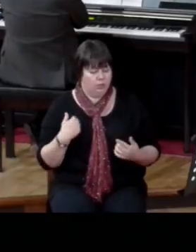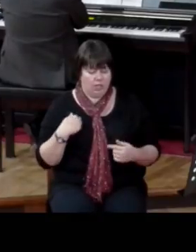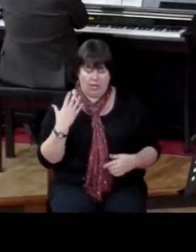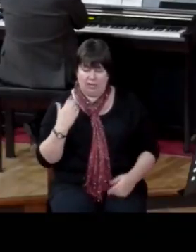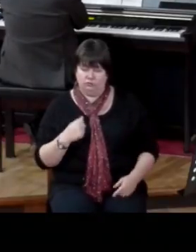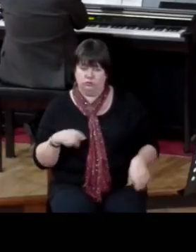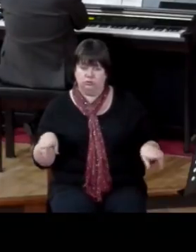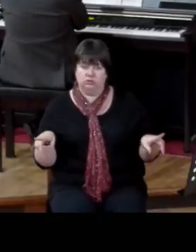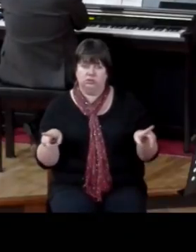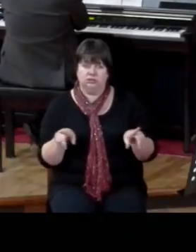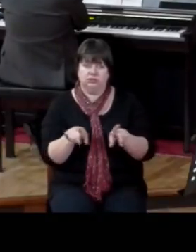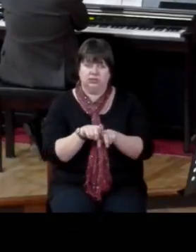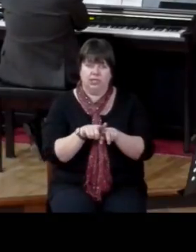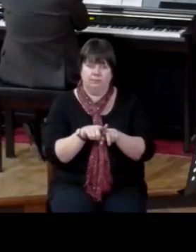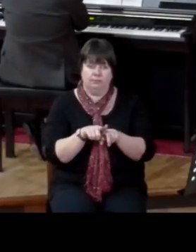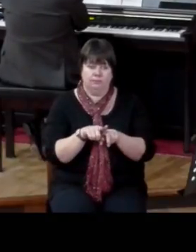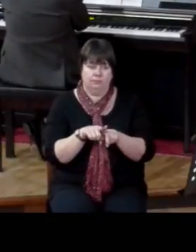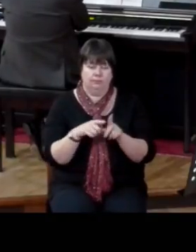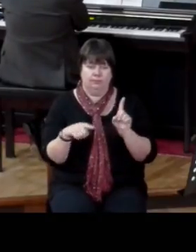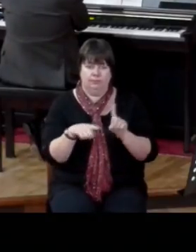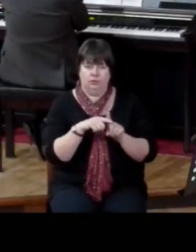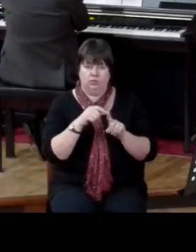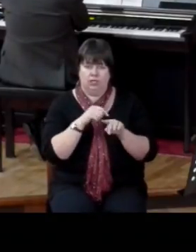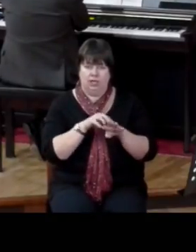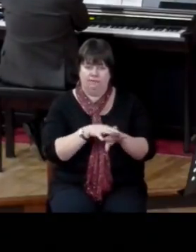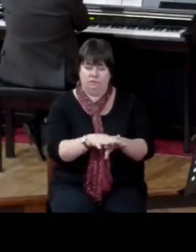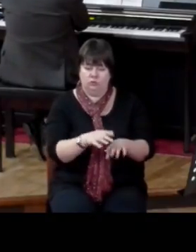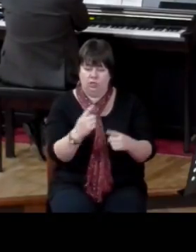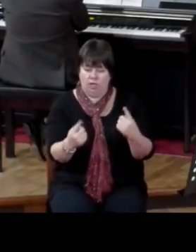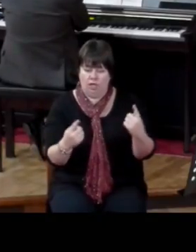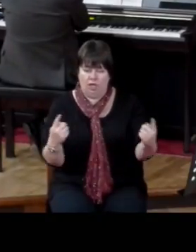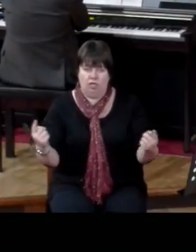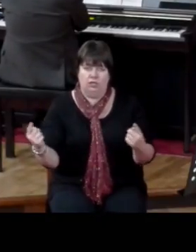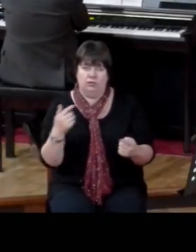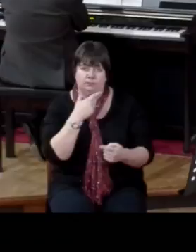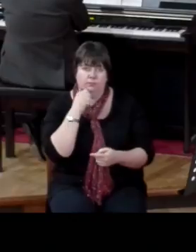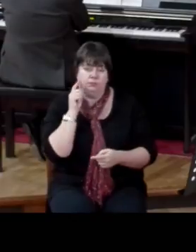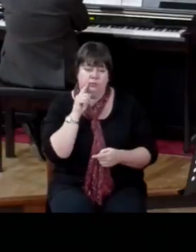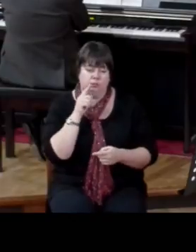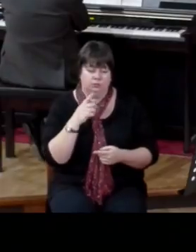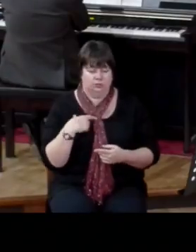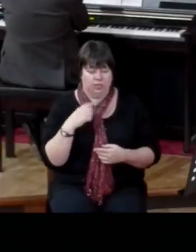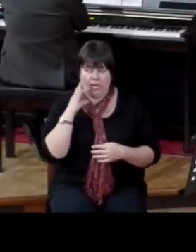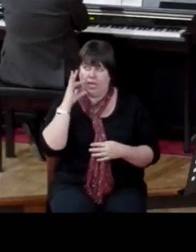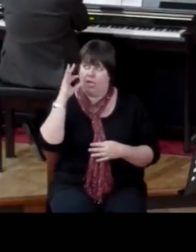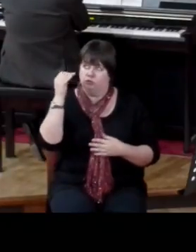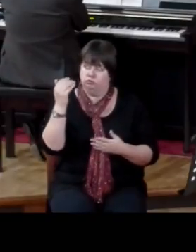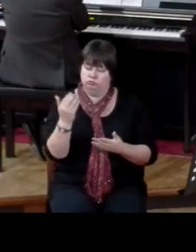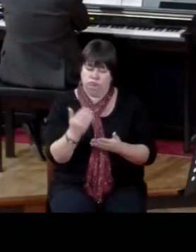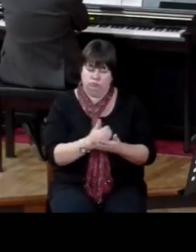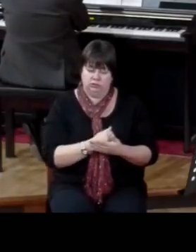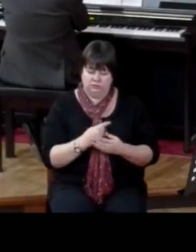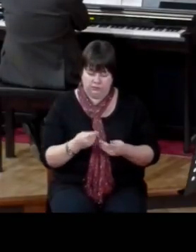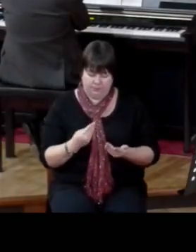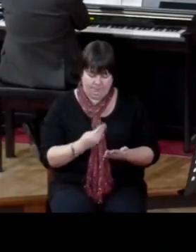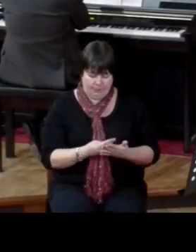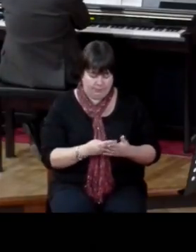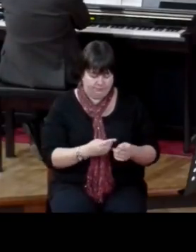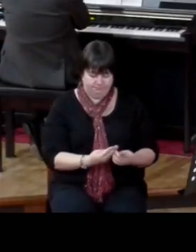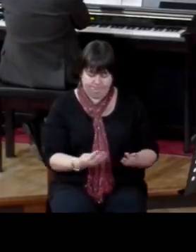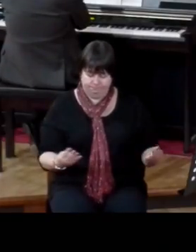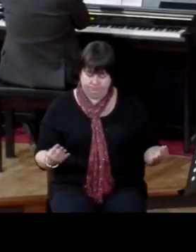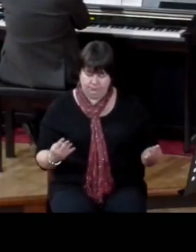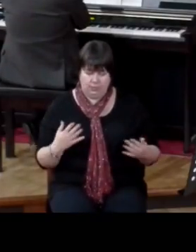same role in the lives of others. And so, as we ask you to receive these offerings, we pray that they